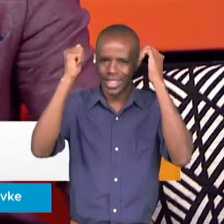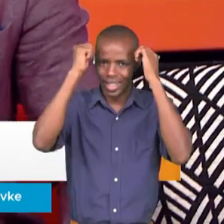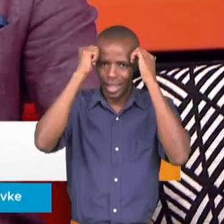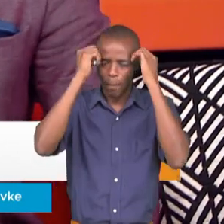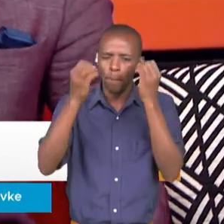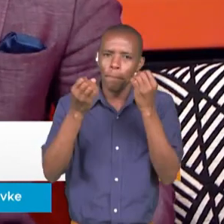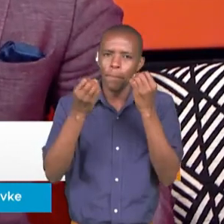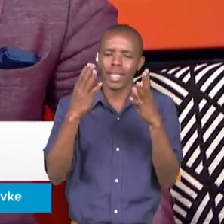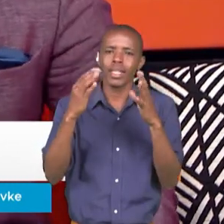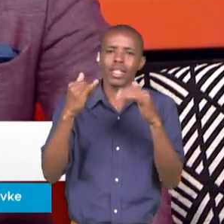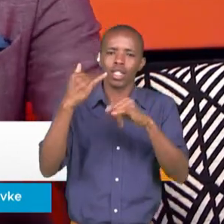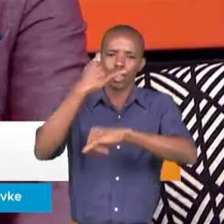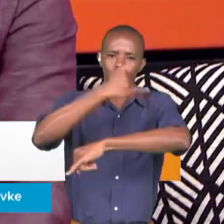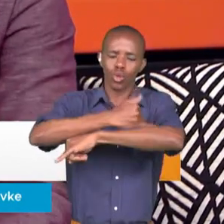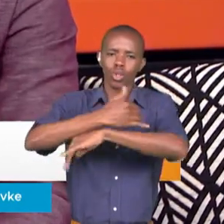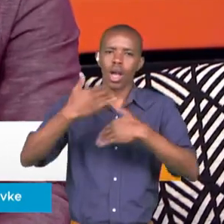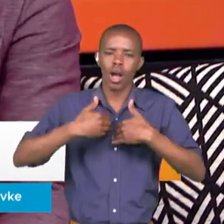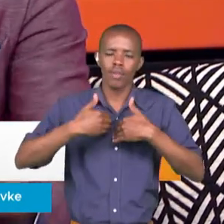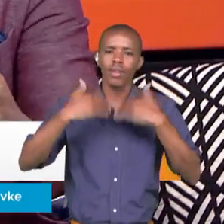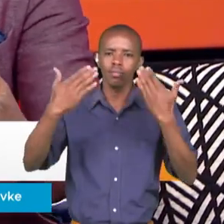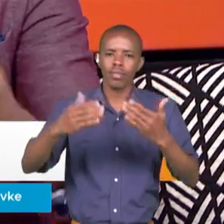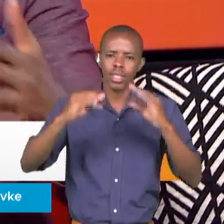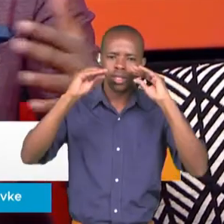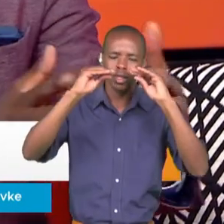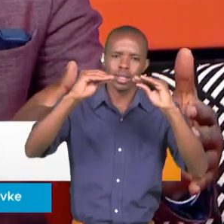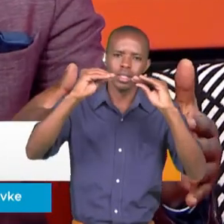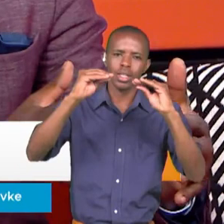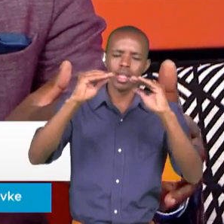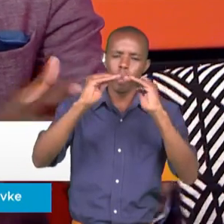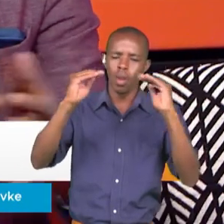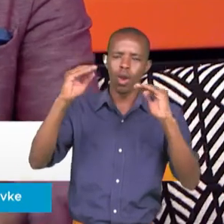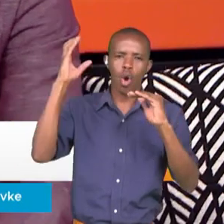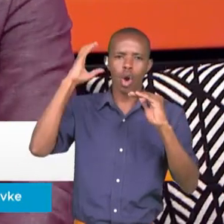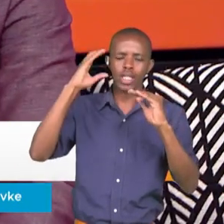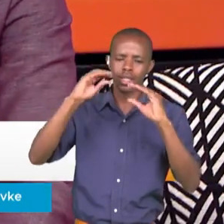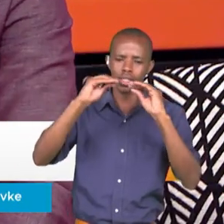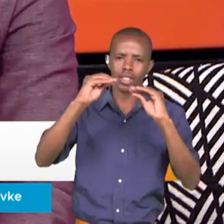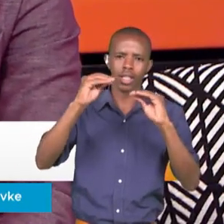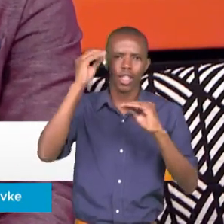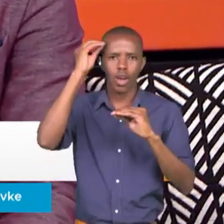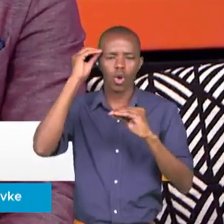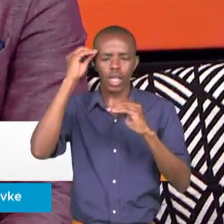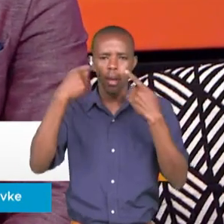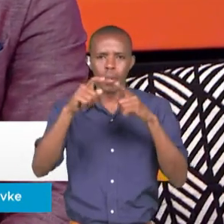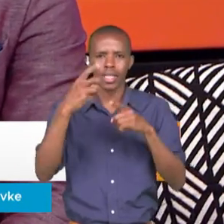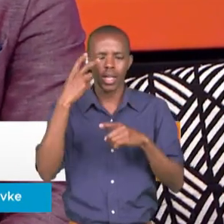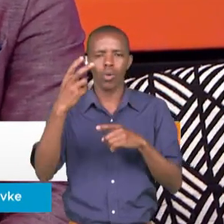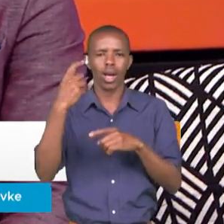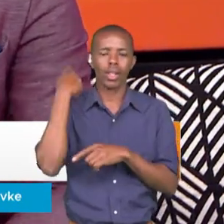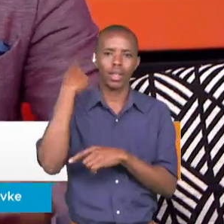many institutions offering, let's say mid-level colleges offering these courses. But look at the